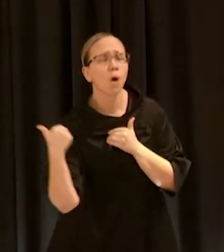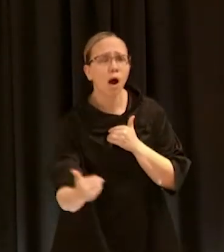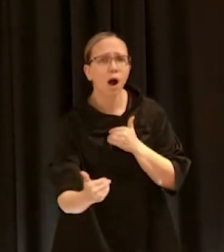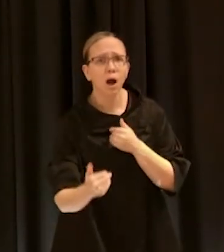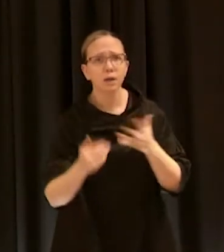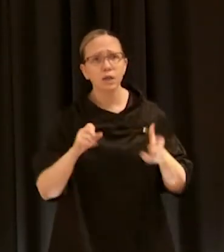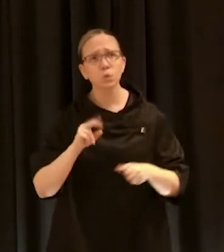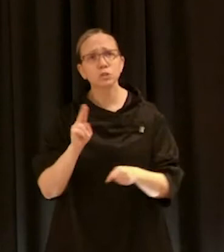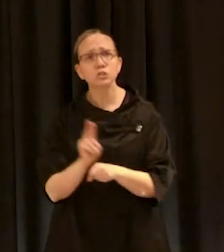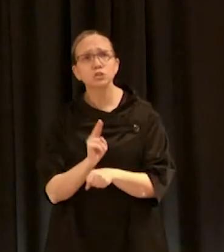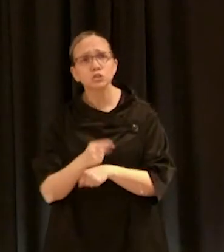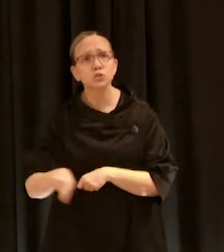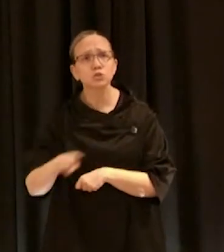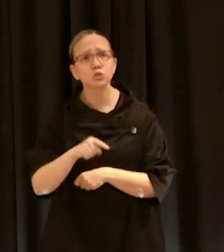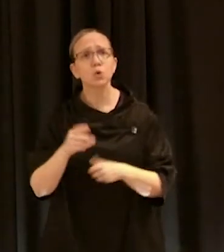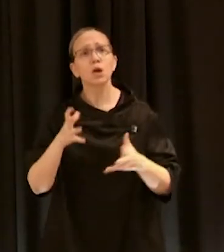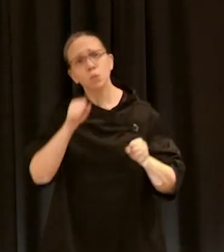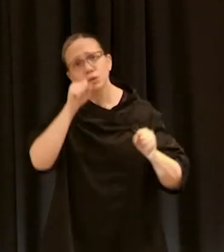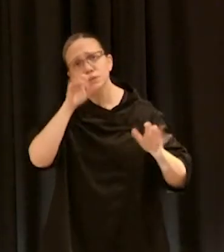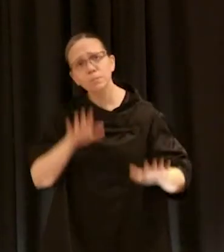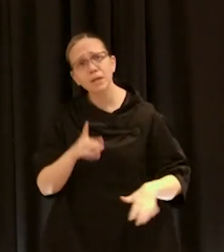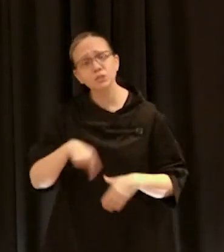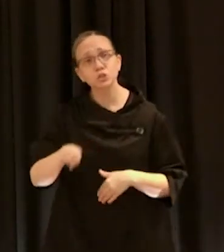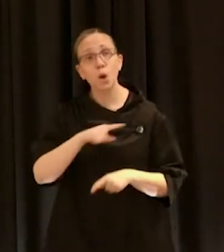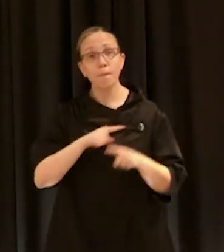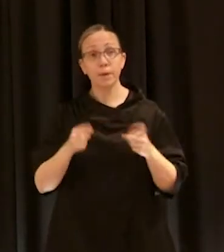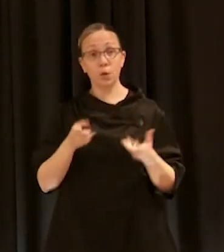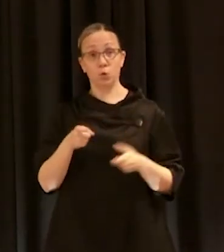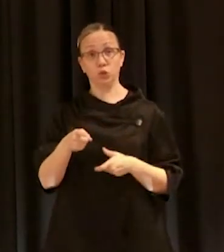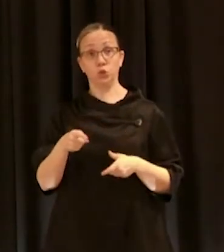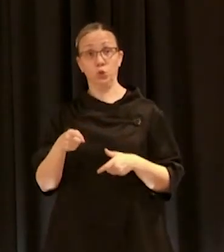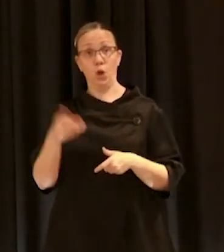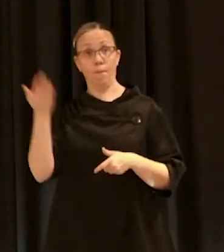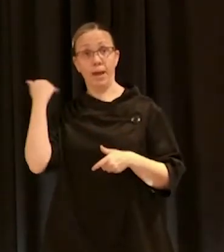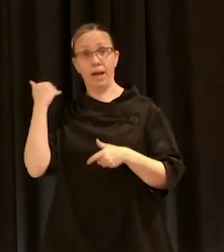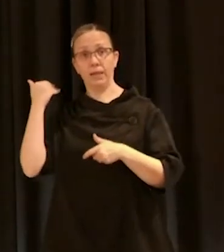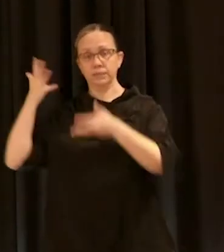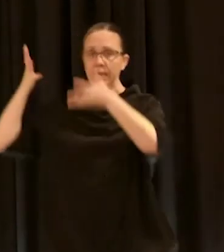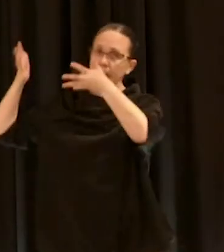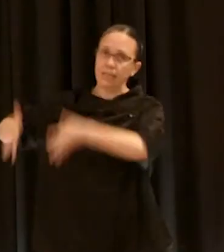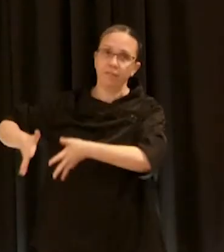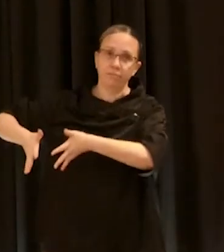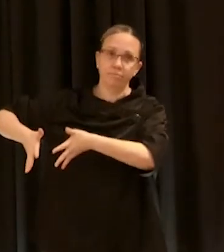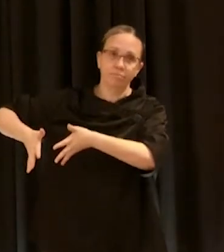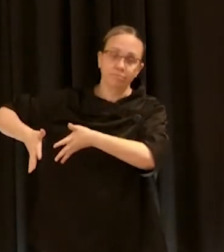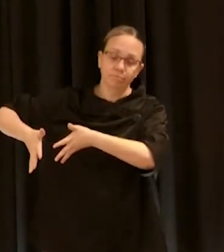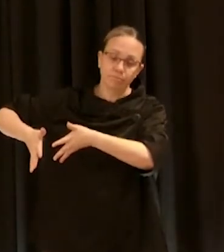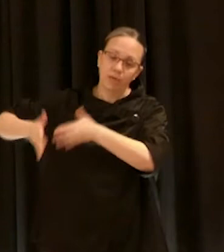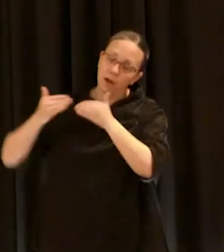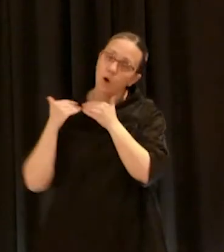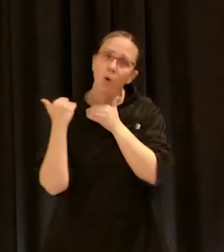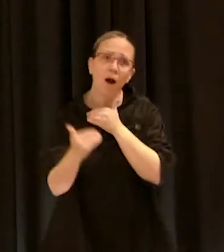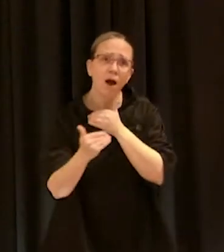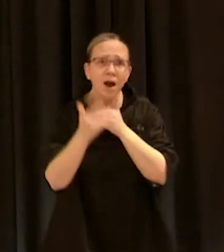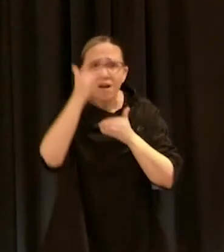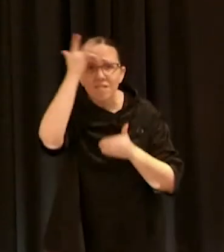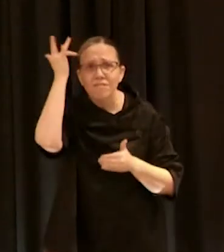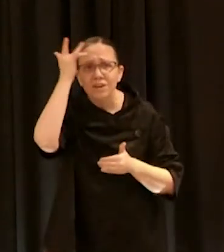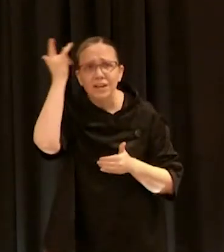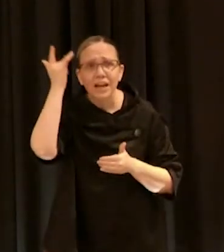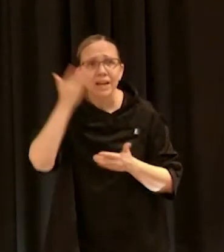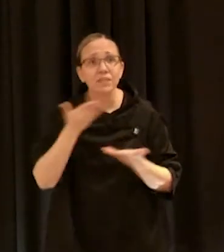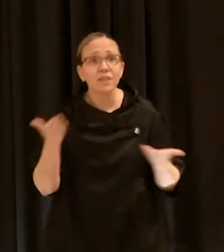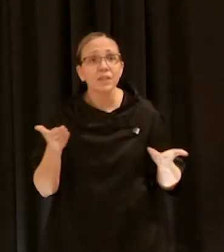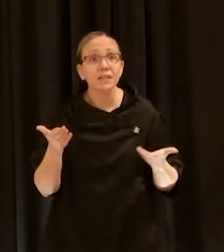He wants to use you. He wants to bless you. But he wants you to leave your past in the past. Forgetting those